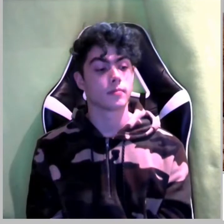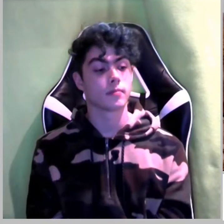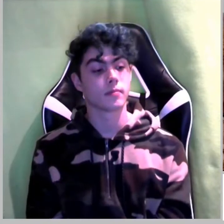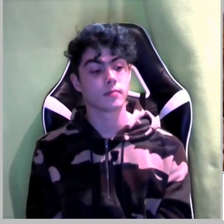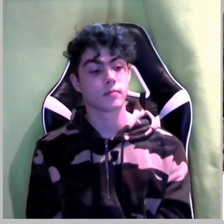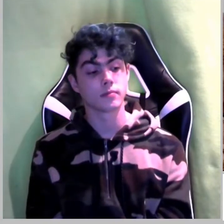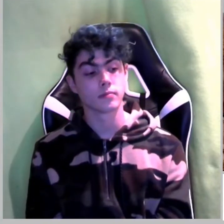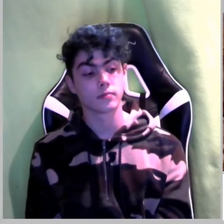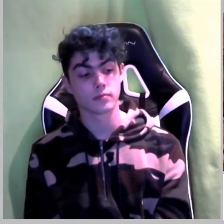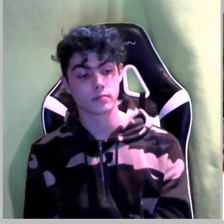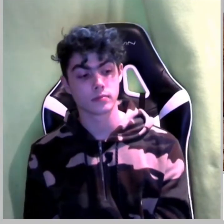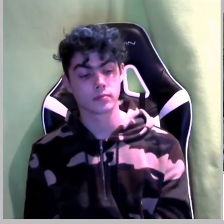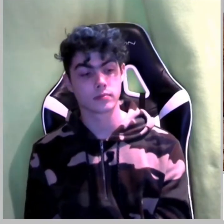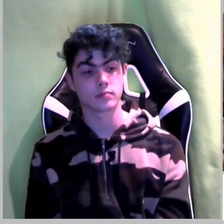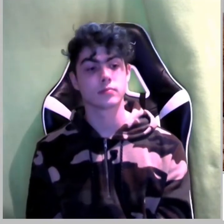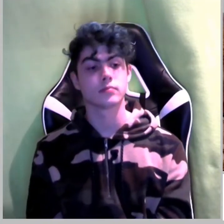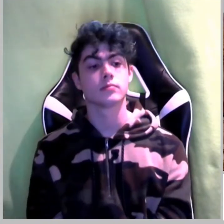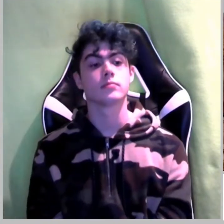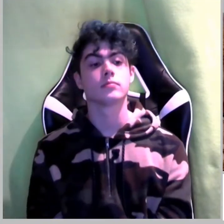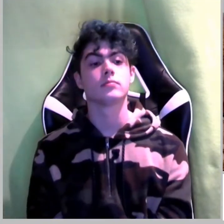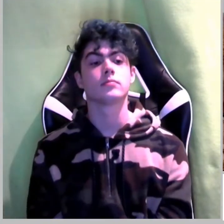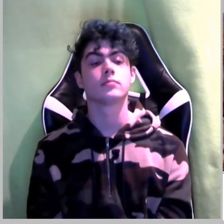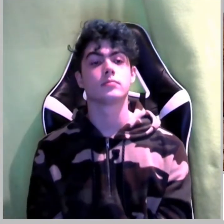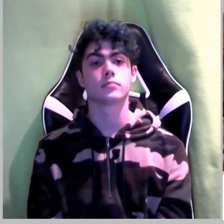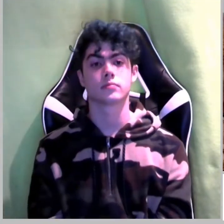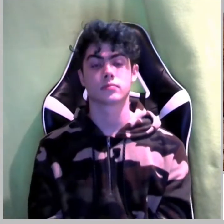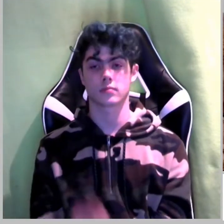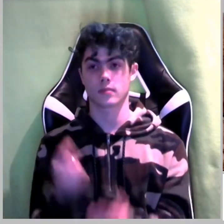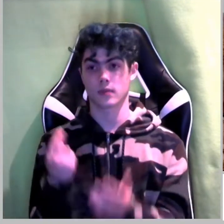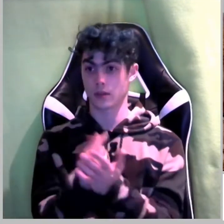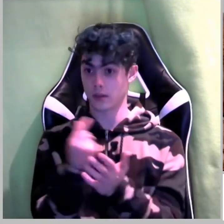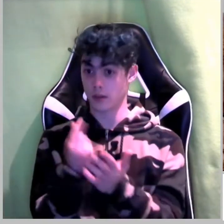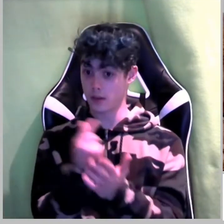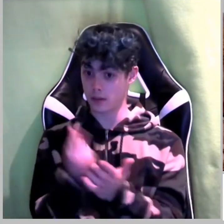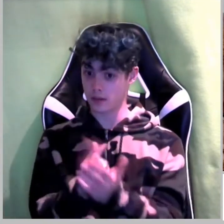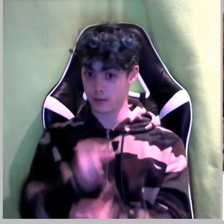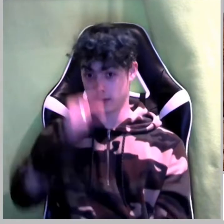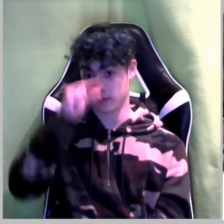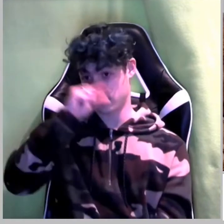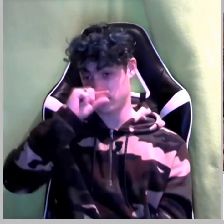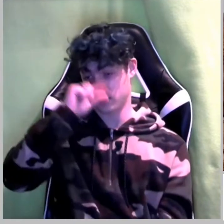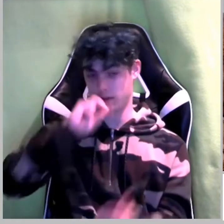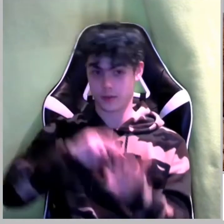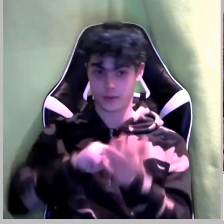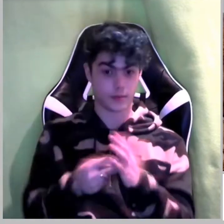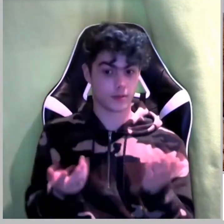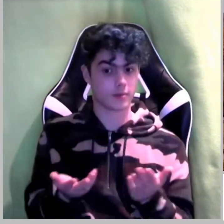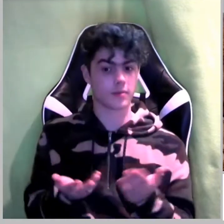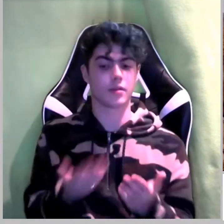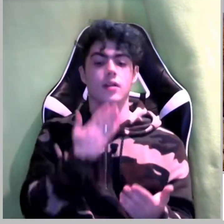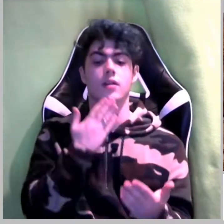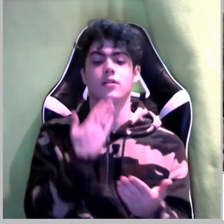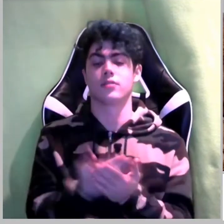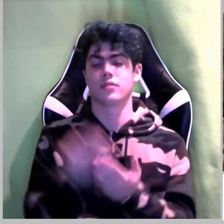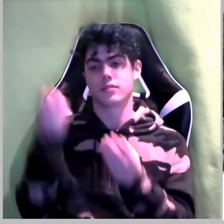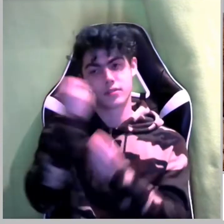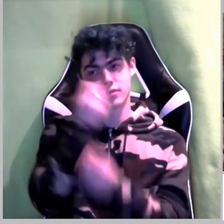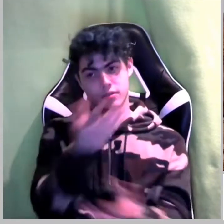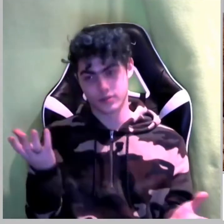which also gospel also means Greek for good news. The other Gospels being Mark, Luke, and